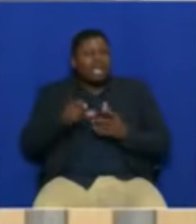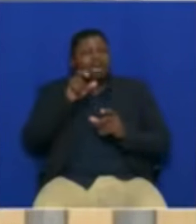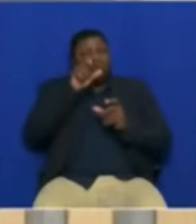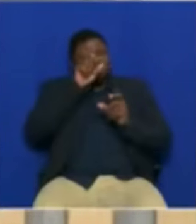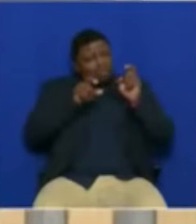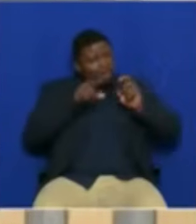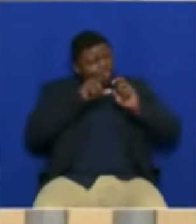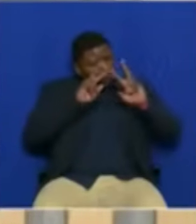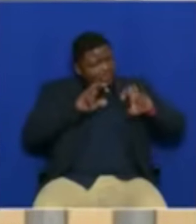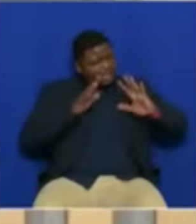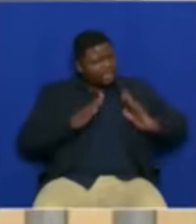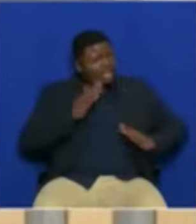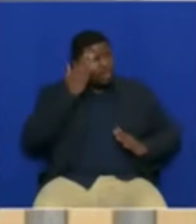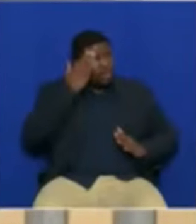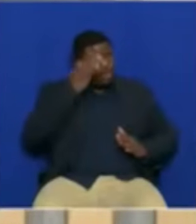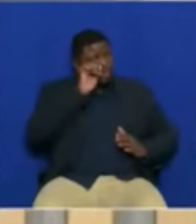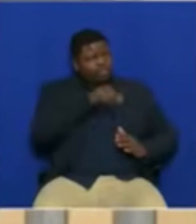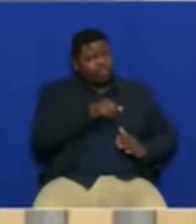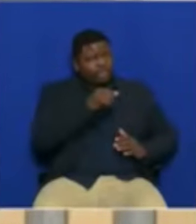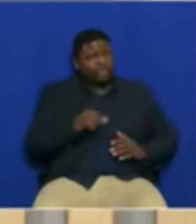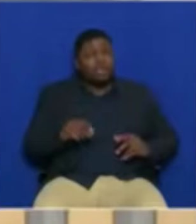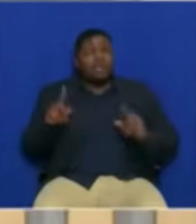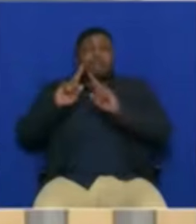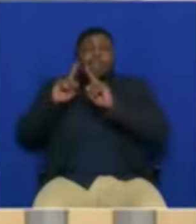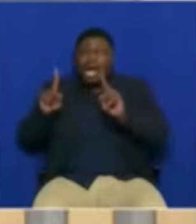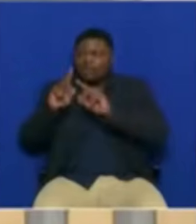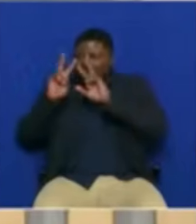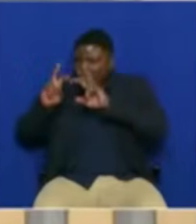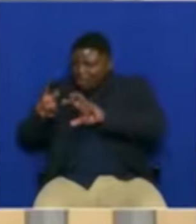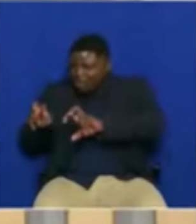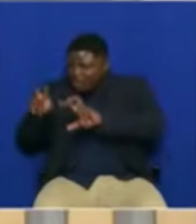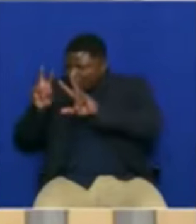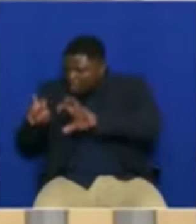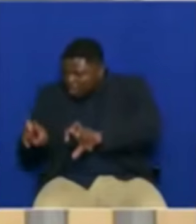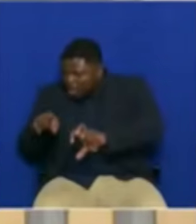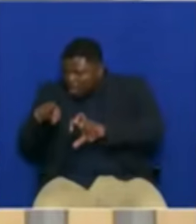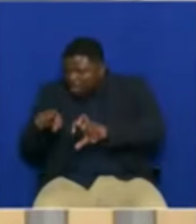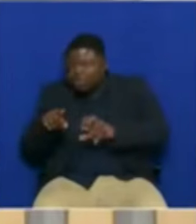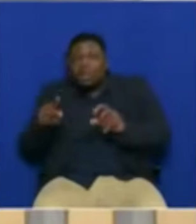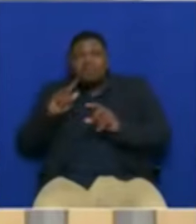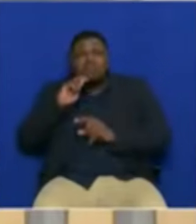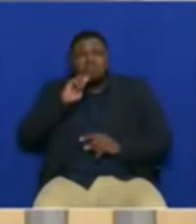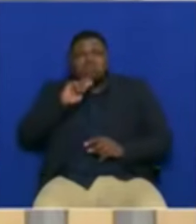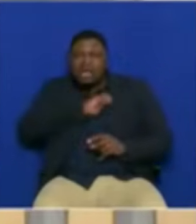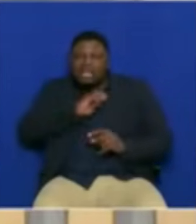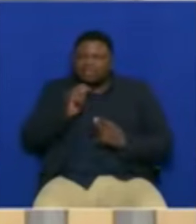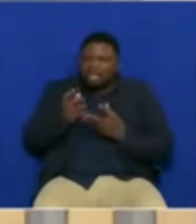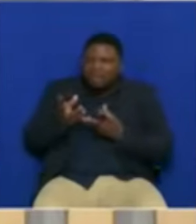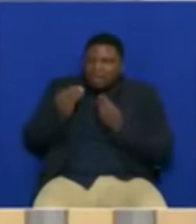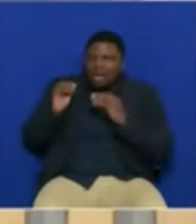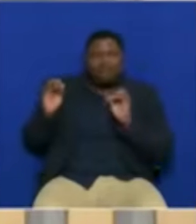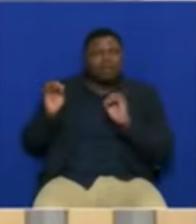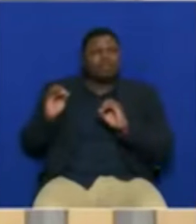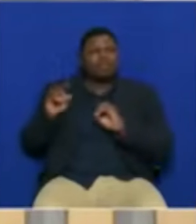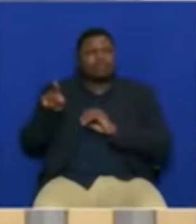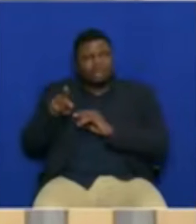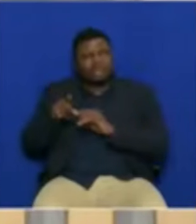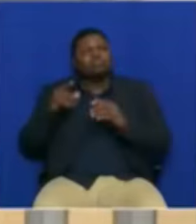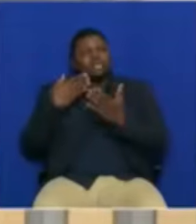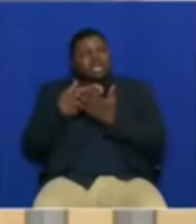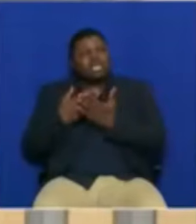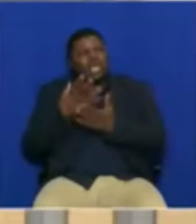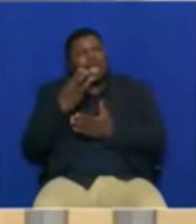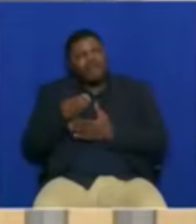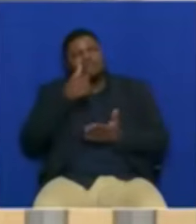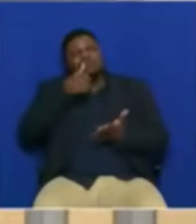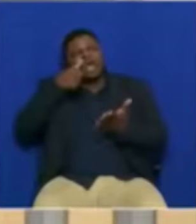where you snoop not enough and you got some facts that you can put down now in a subpoena and a summons and get that information, you go